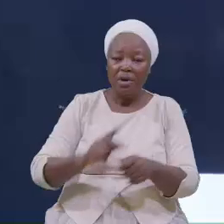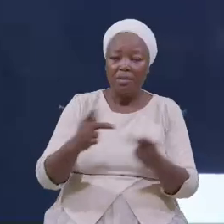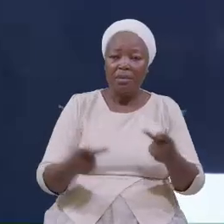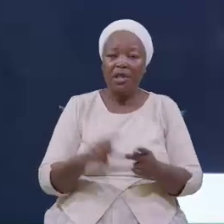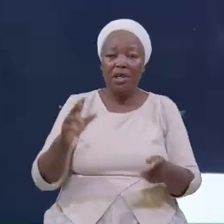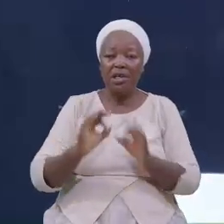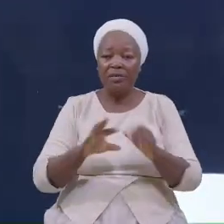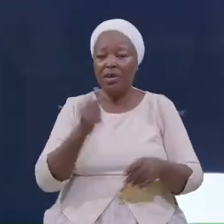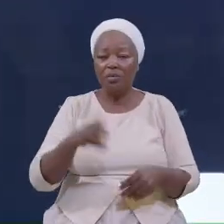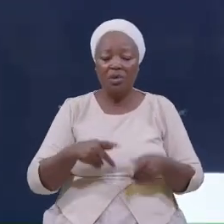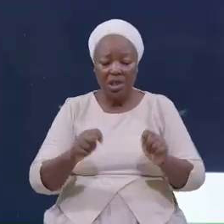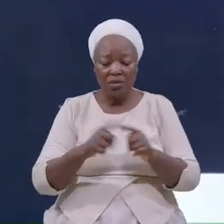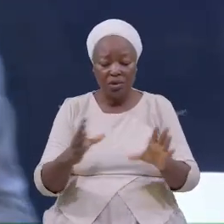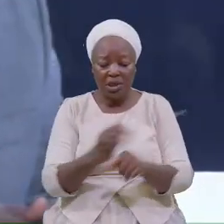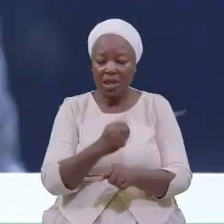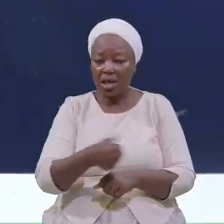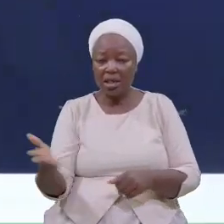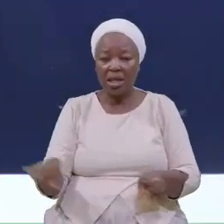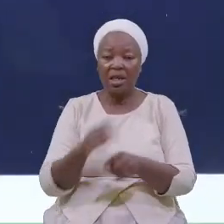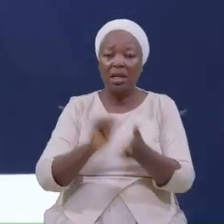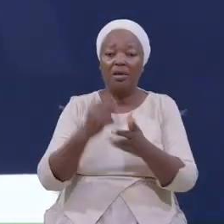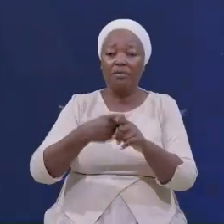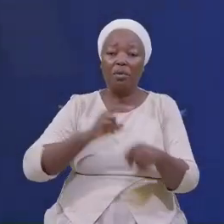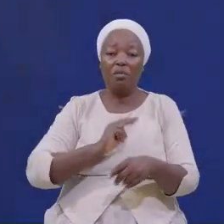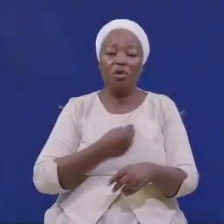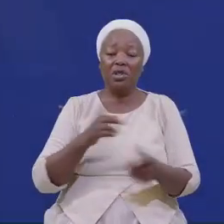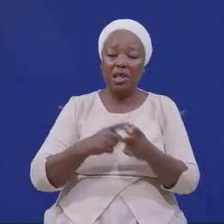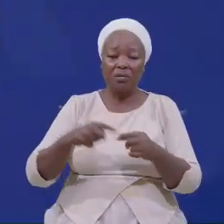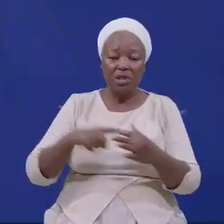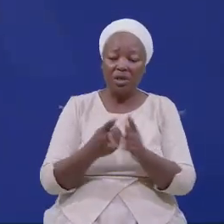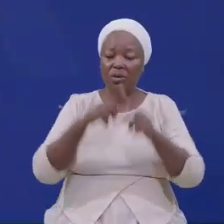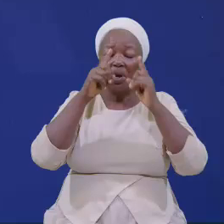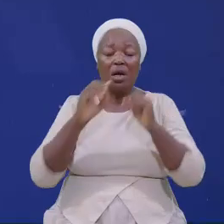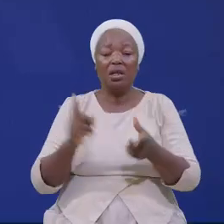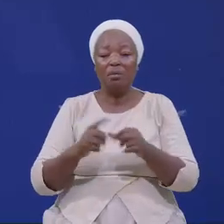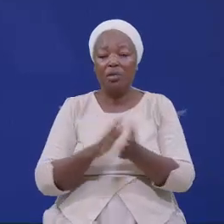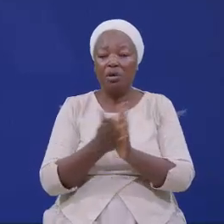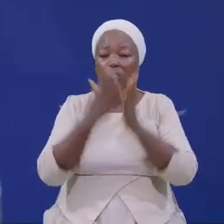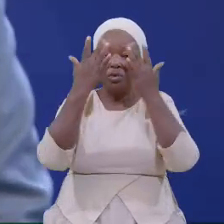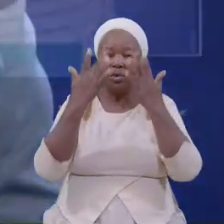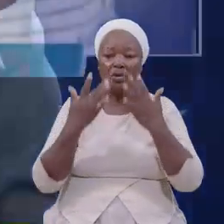to snatch anything like that from us, we cry, we're sorrowful.